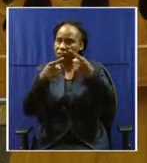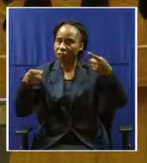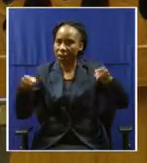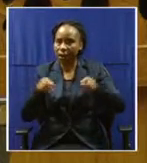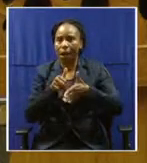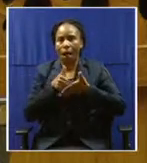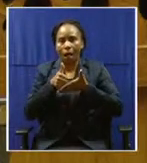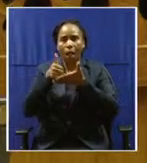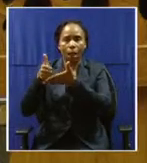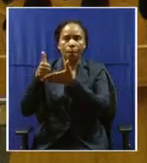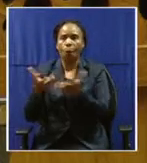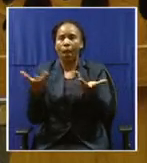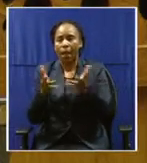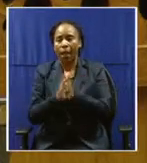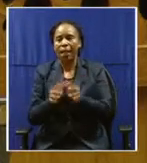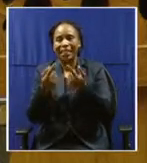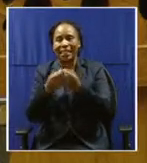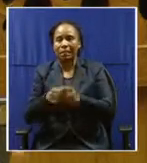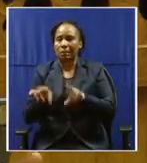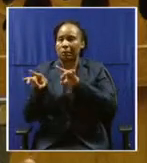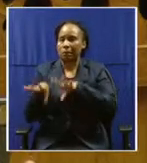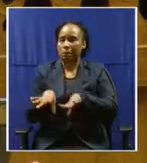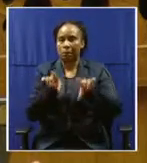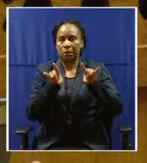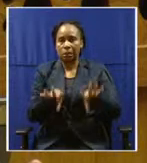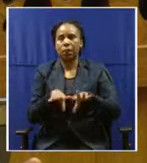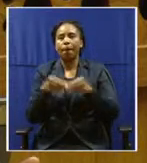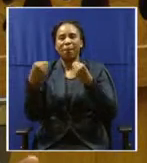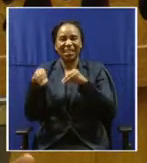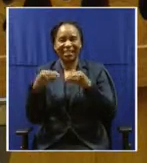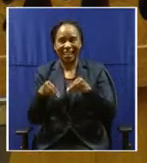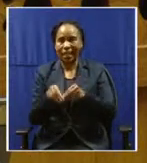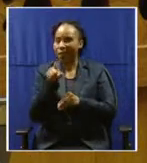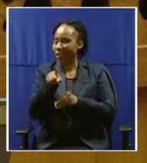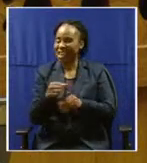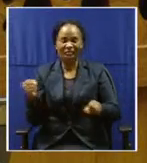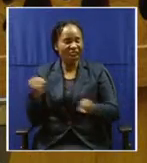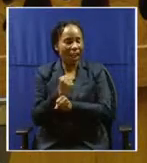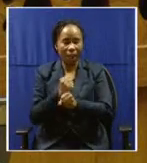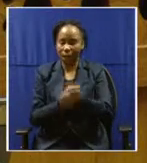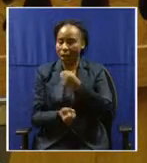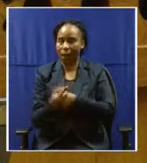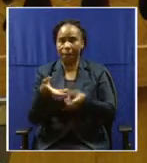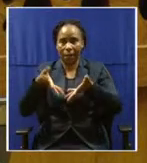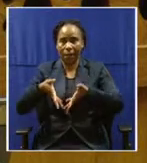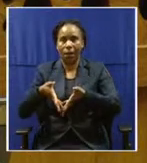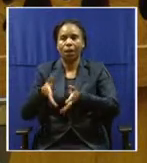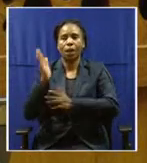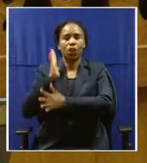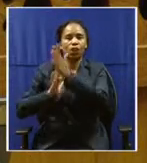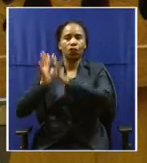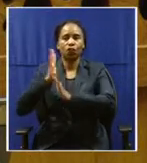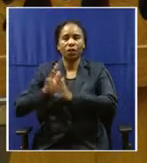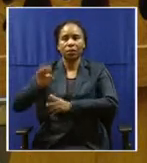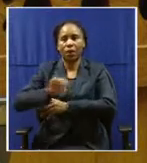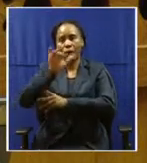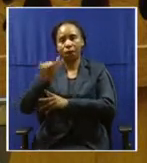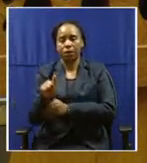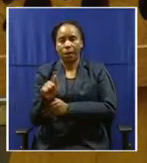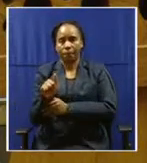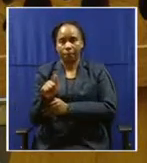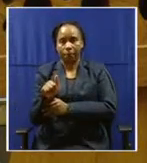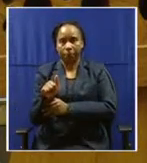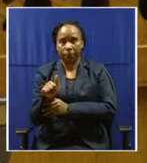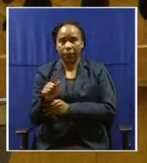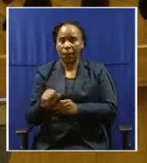struggling businesses. This had never been done in the history of our country. A total